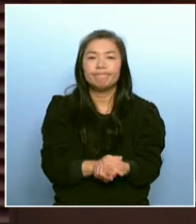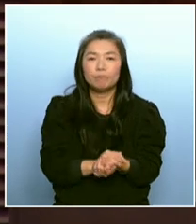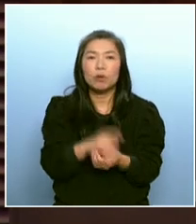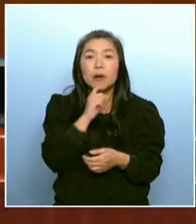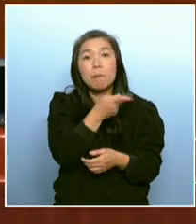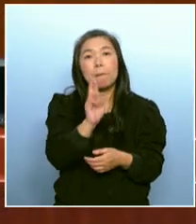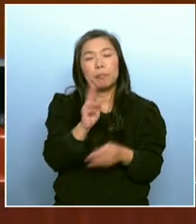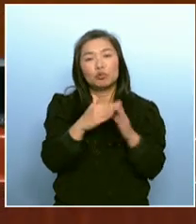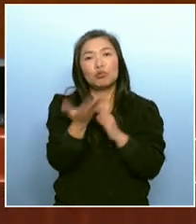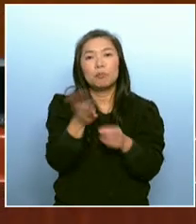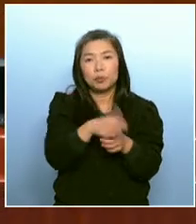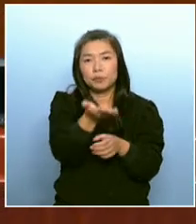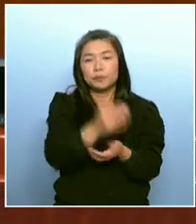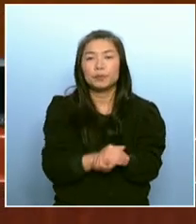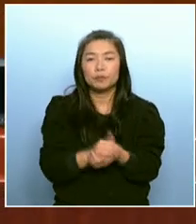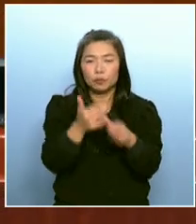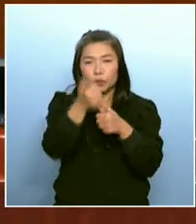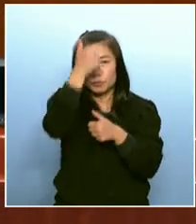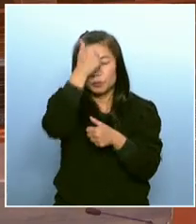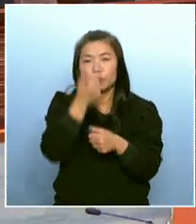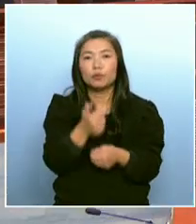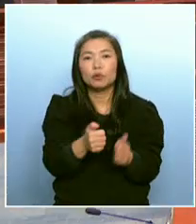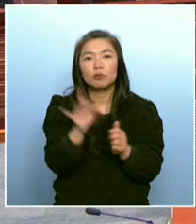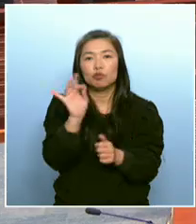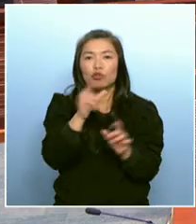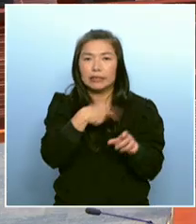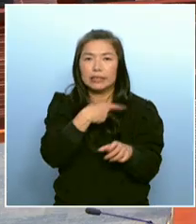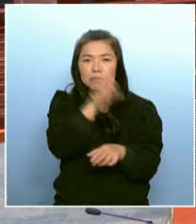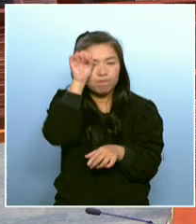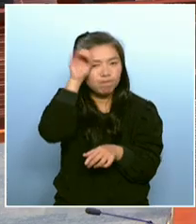organizations and schools to sign up for the fund.